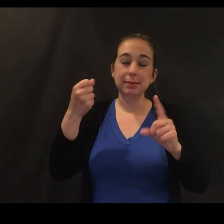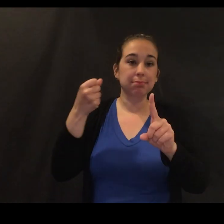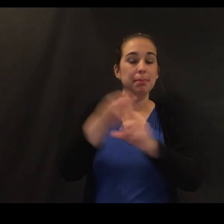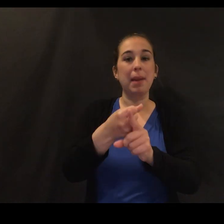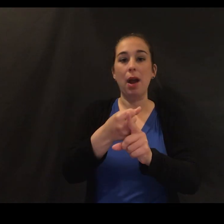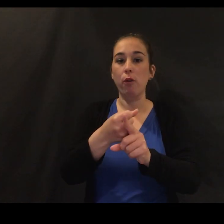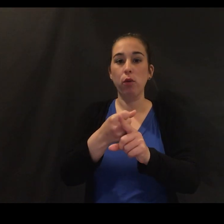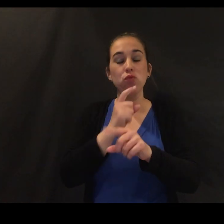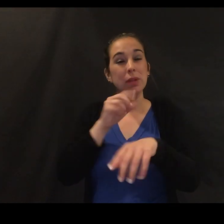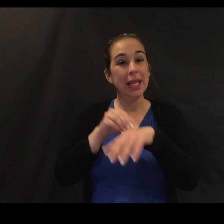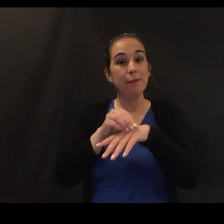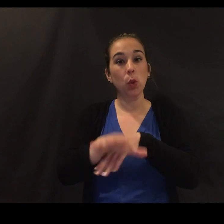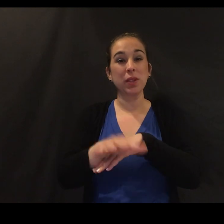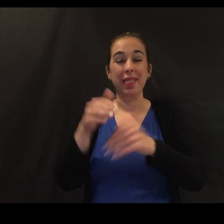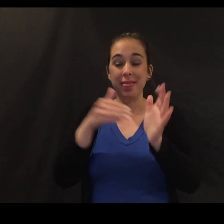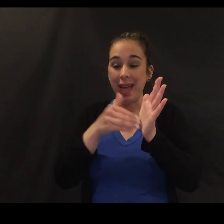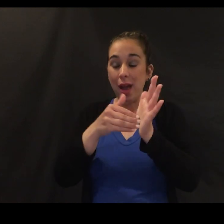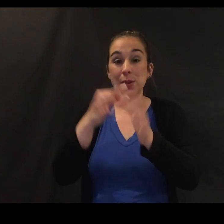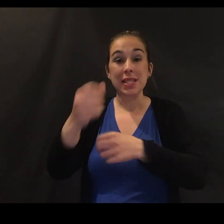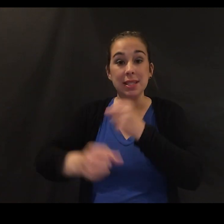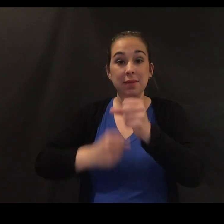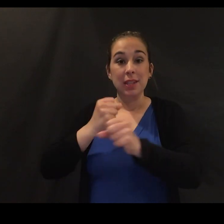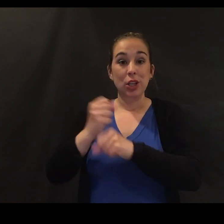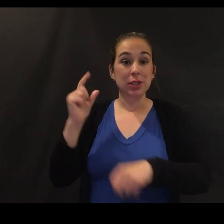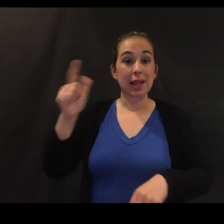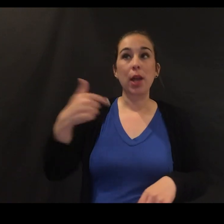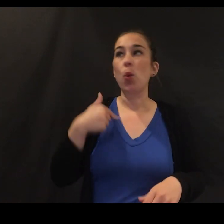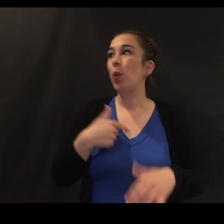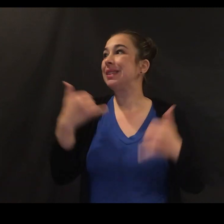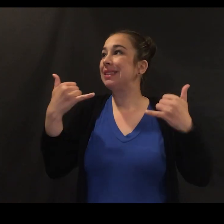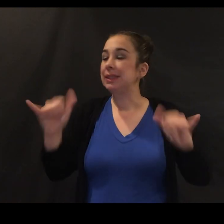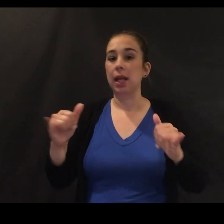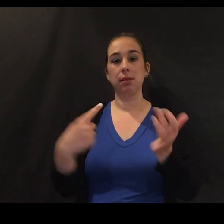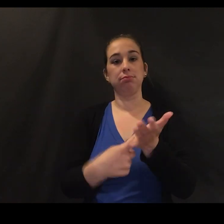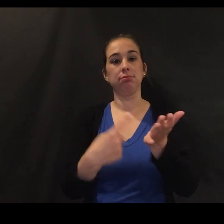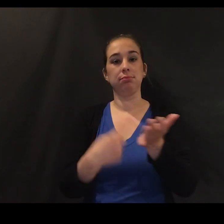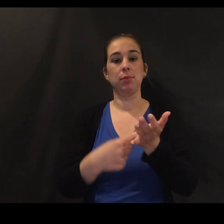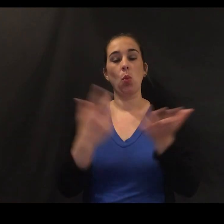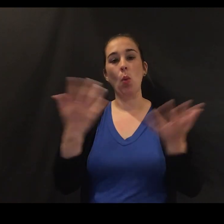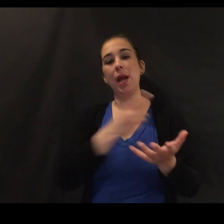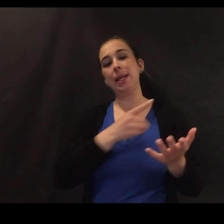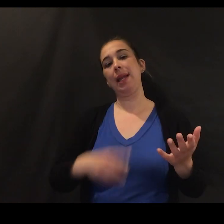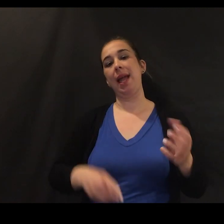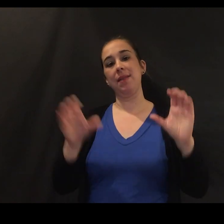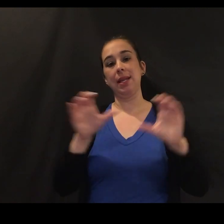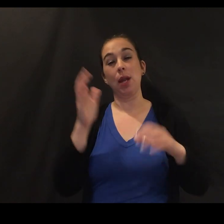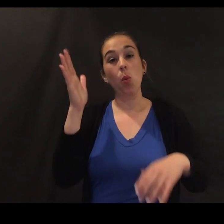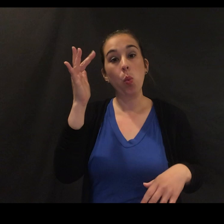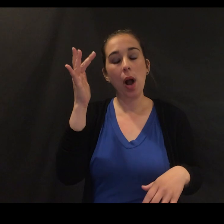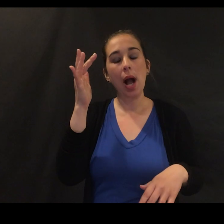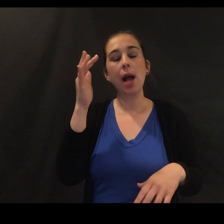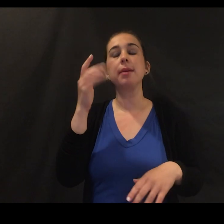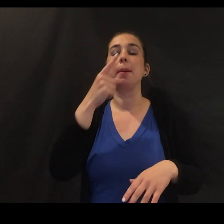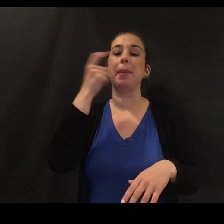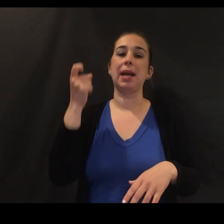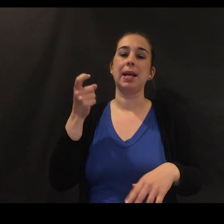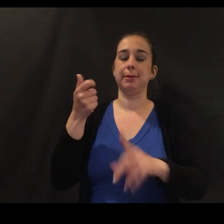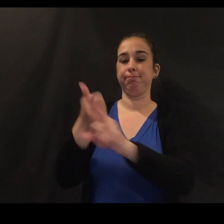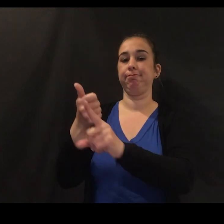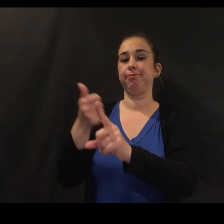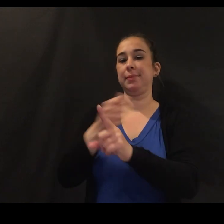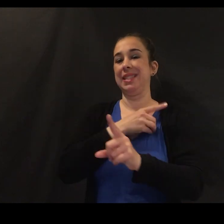Thousands of years later, we're still talking about the very thing that David did. Why? Because he was a man that knew how